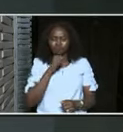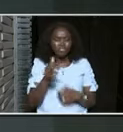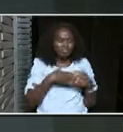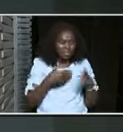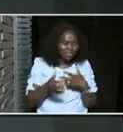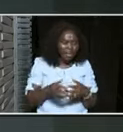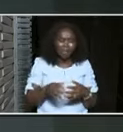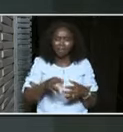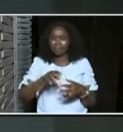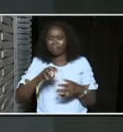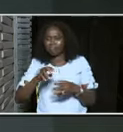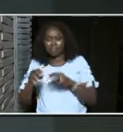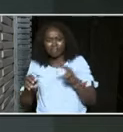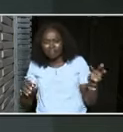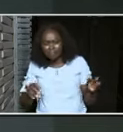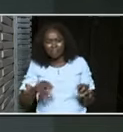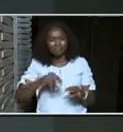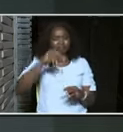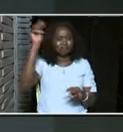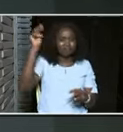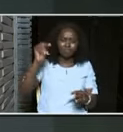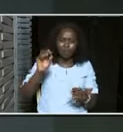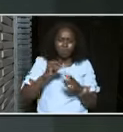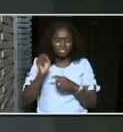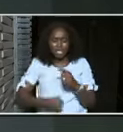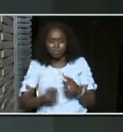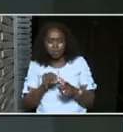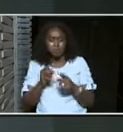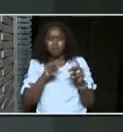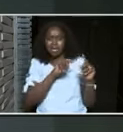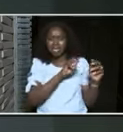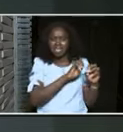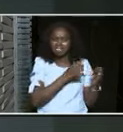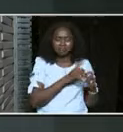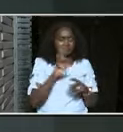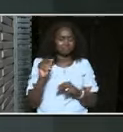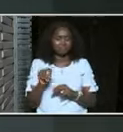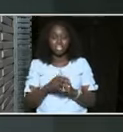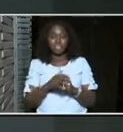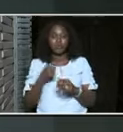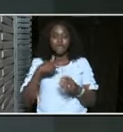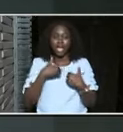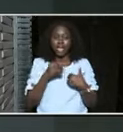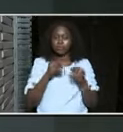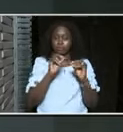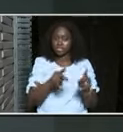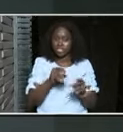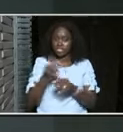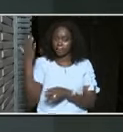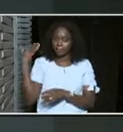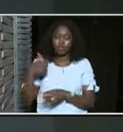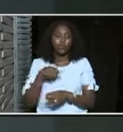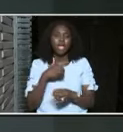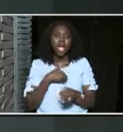or South, not minding your ethnicity, and so on and so forth. Now, we had an opportunity in the past. We have proved it in